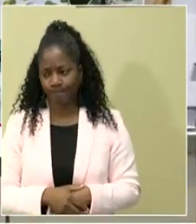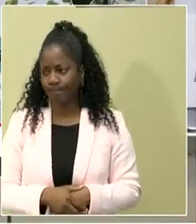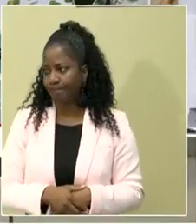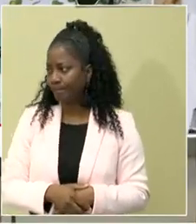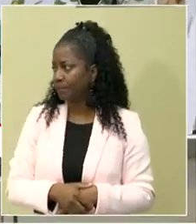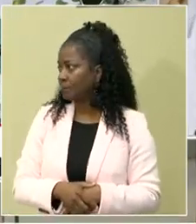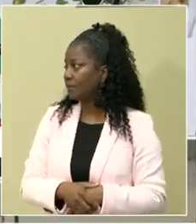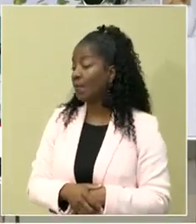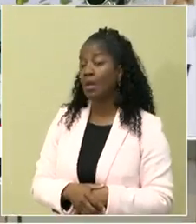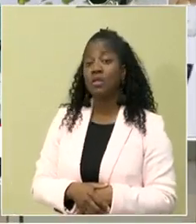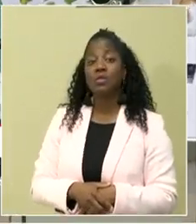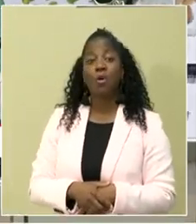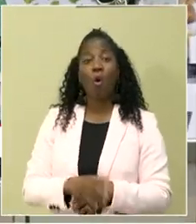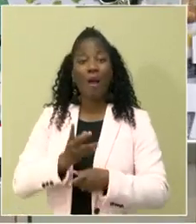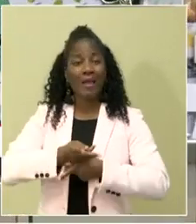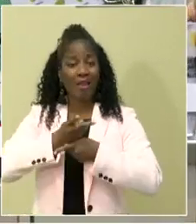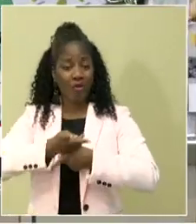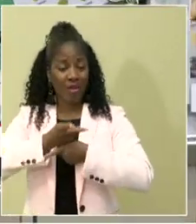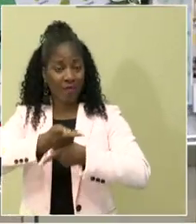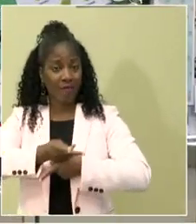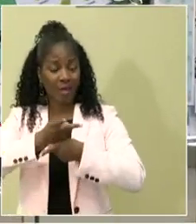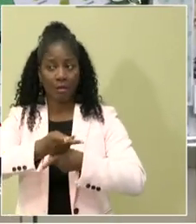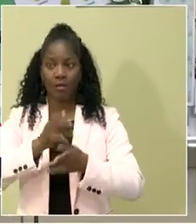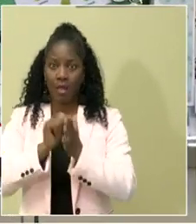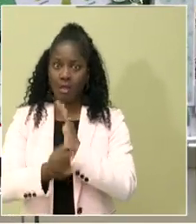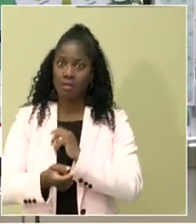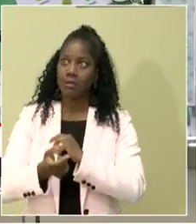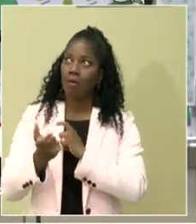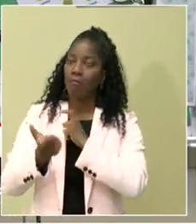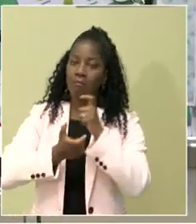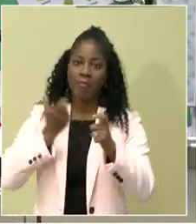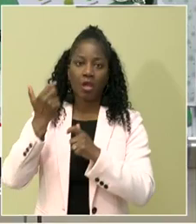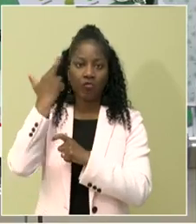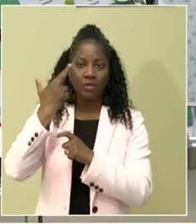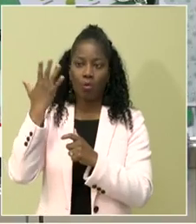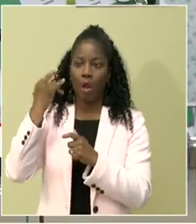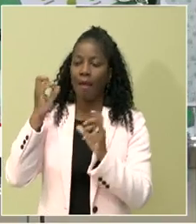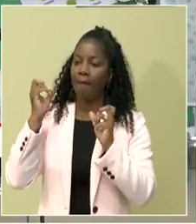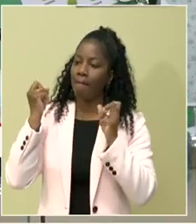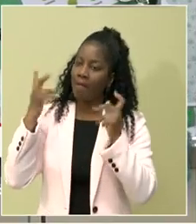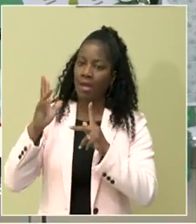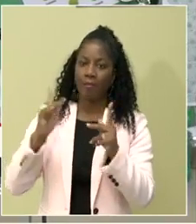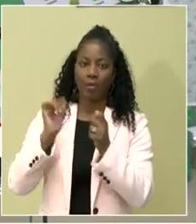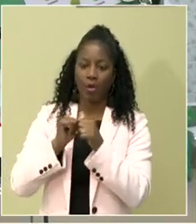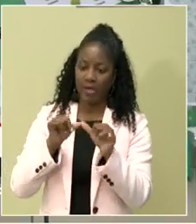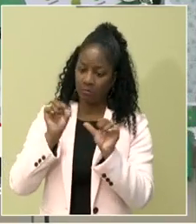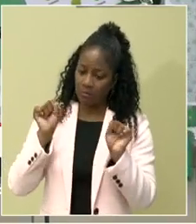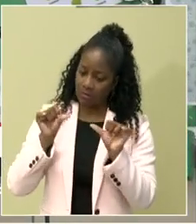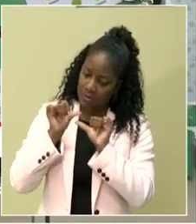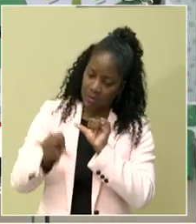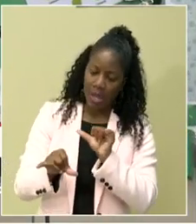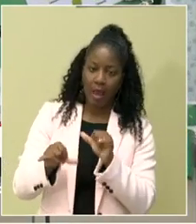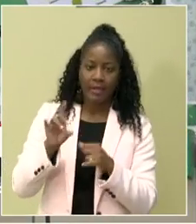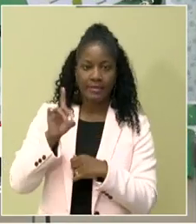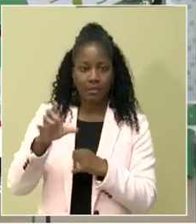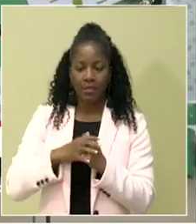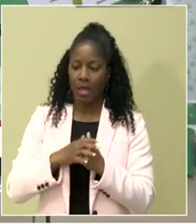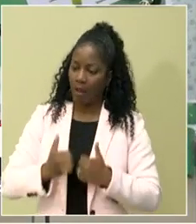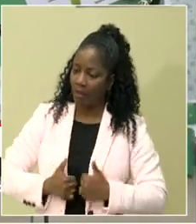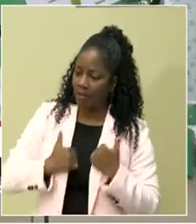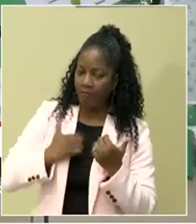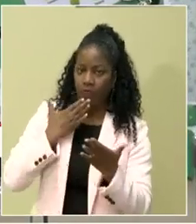So caregiving is actually one of the major reasons why people can age in D.C. and live a good